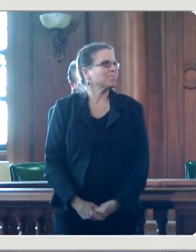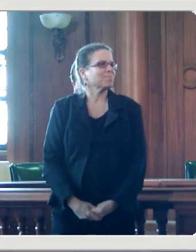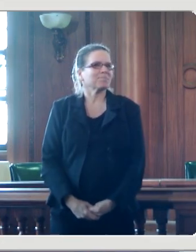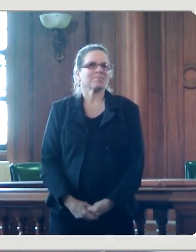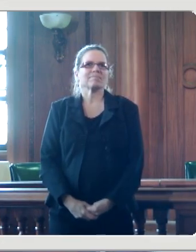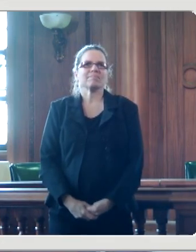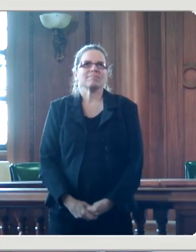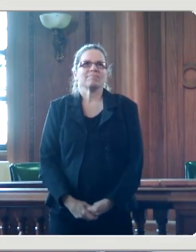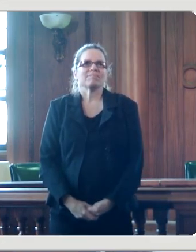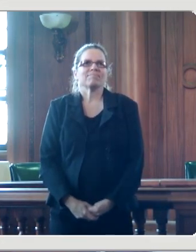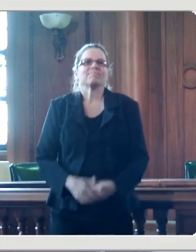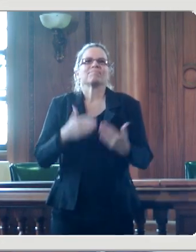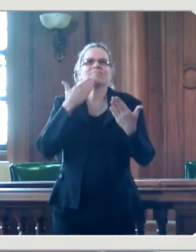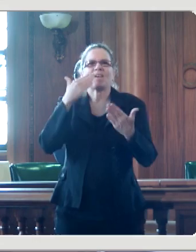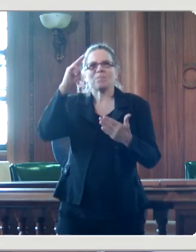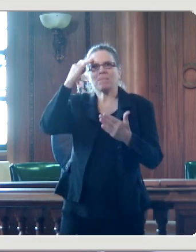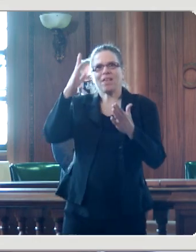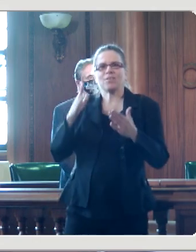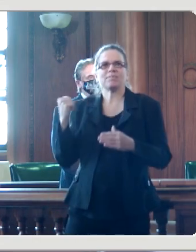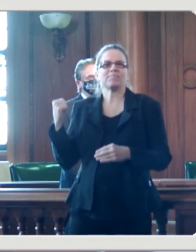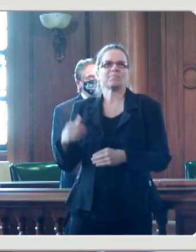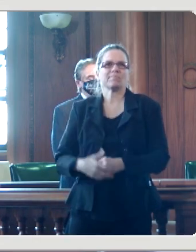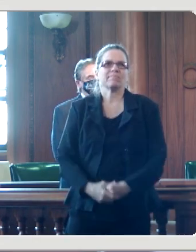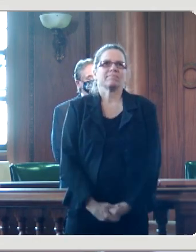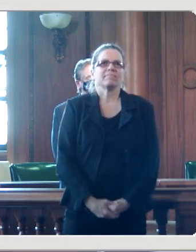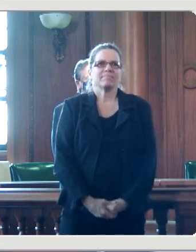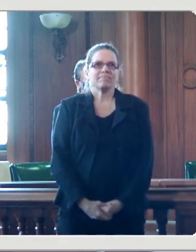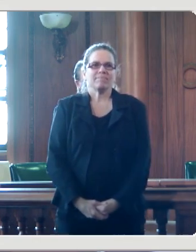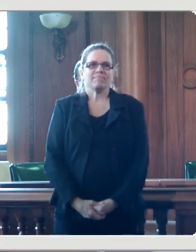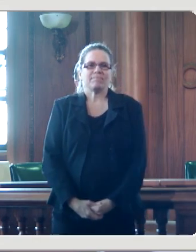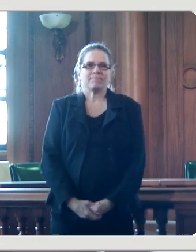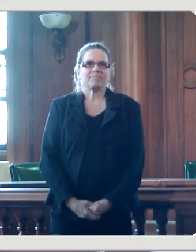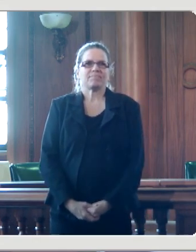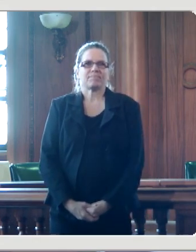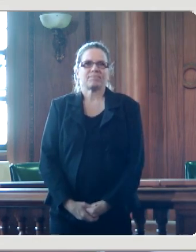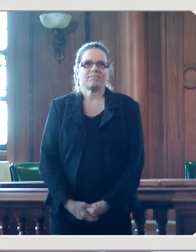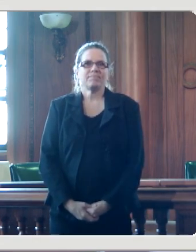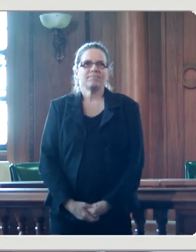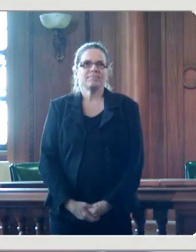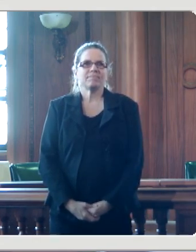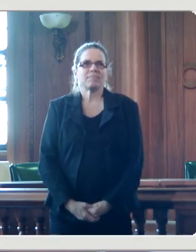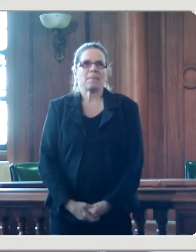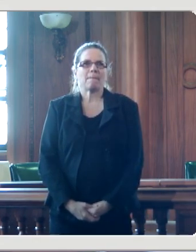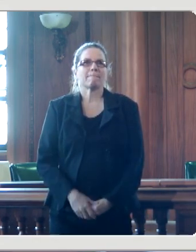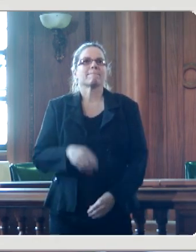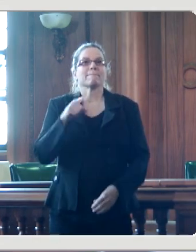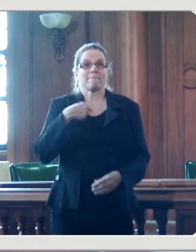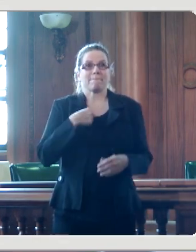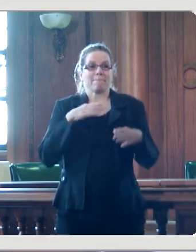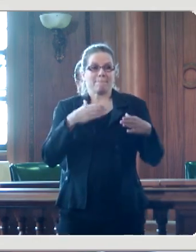Thank you, Mayor. The Development Services Division has got 5 employees out due to